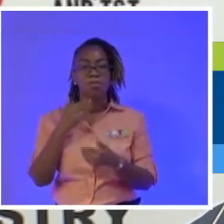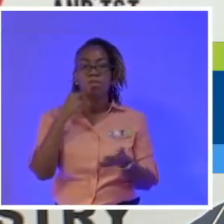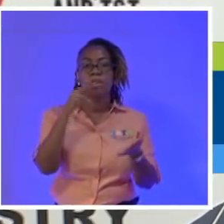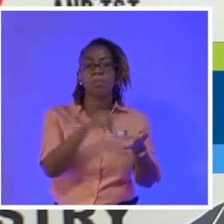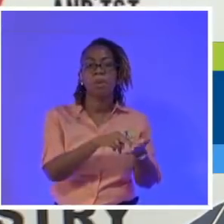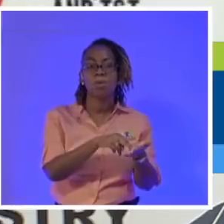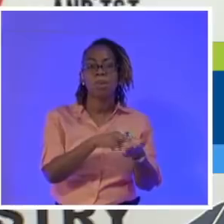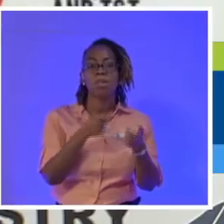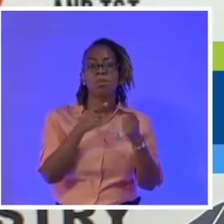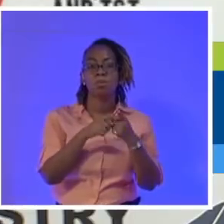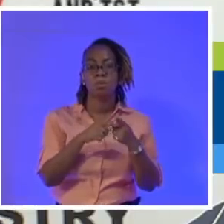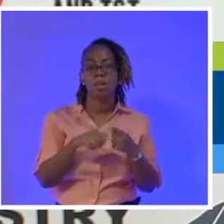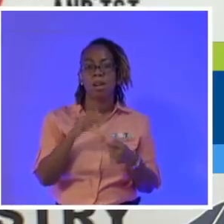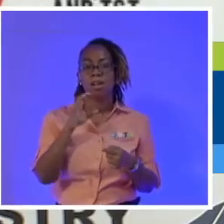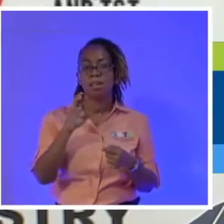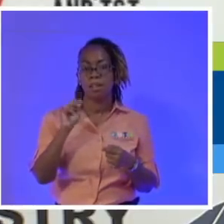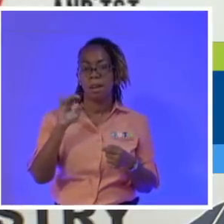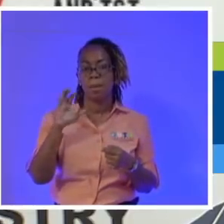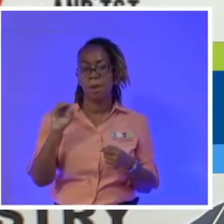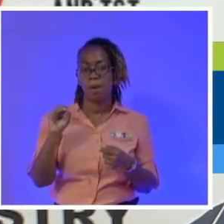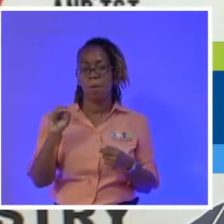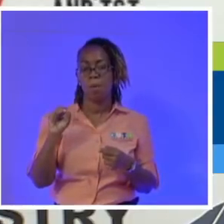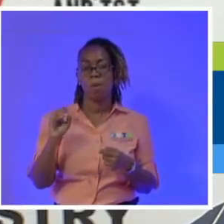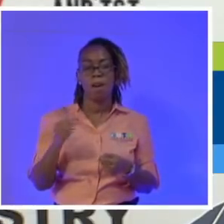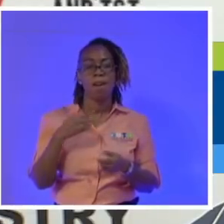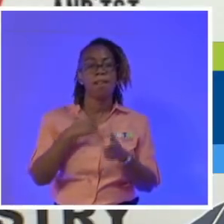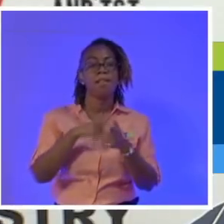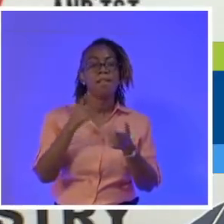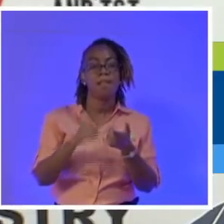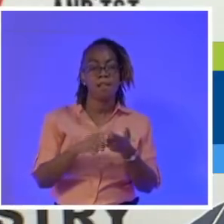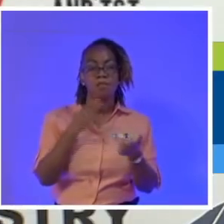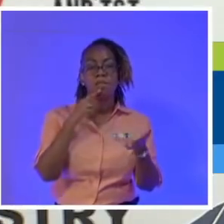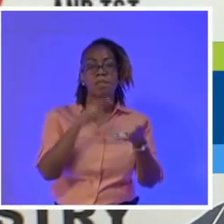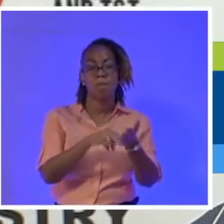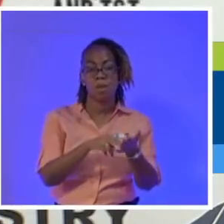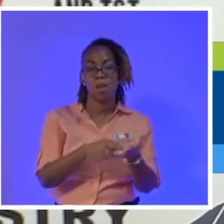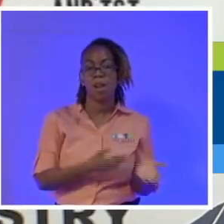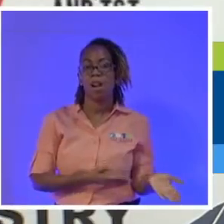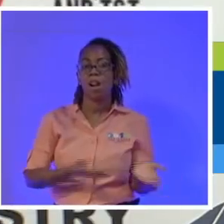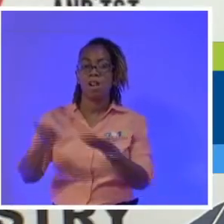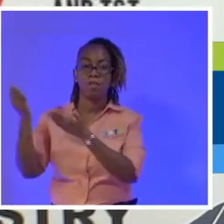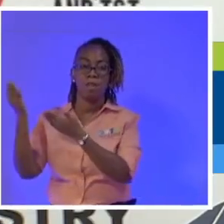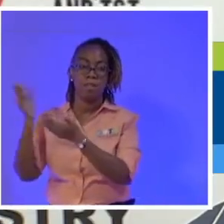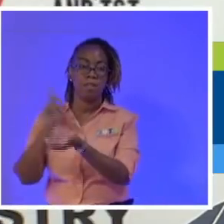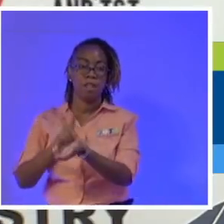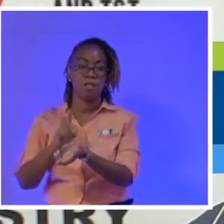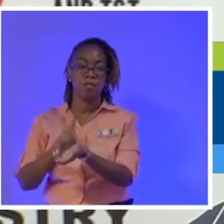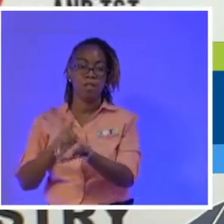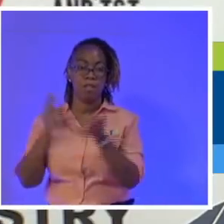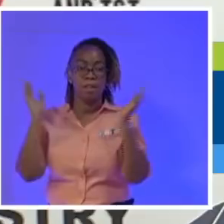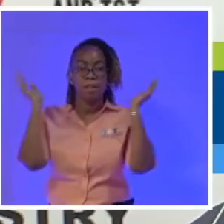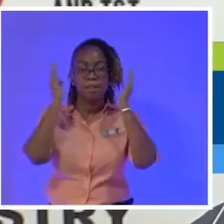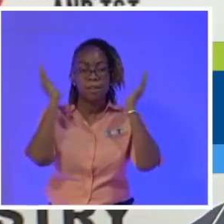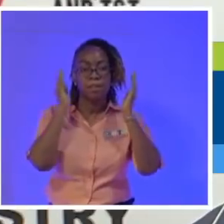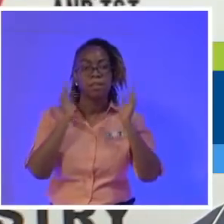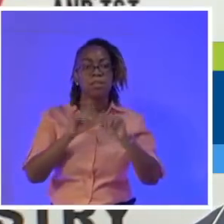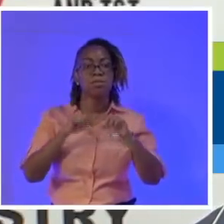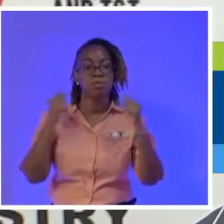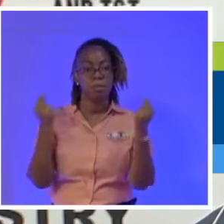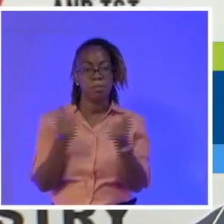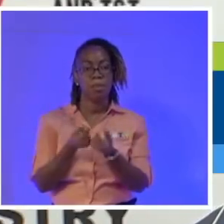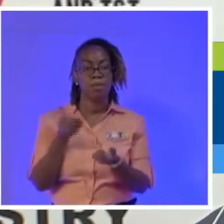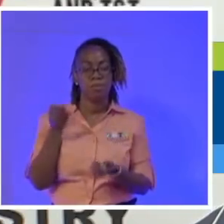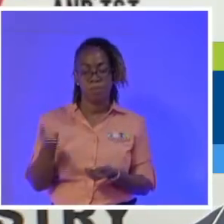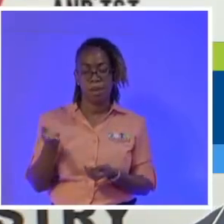health. Those reports then go to Dr. Hines's unit, National Surveillance Unit, and it